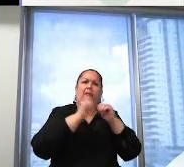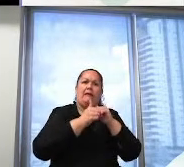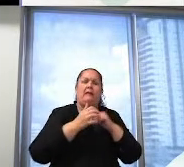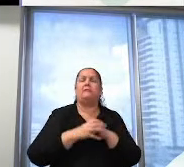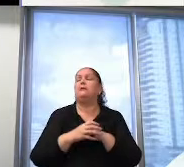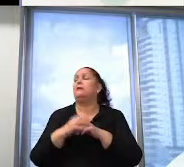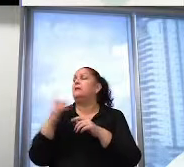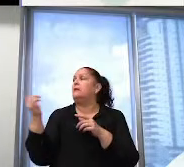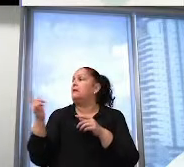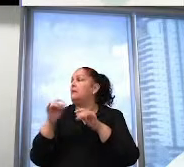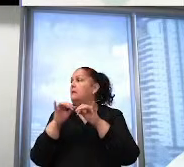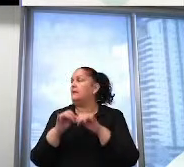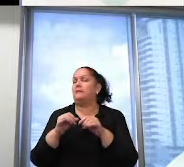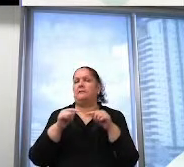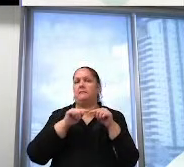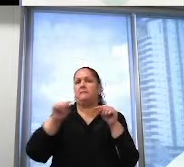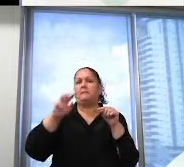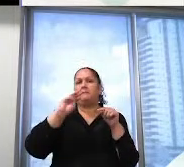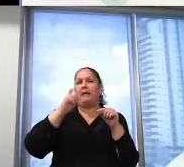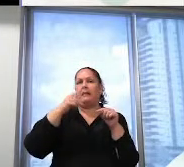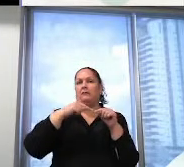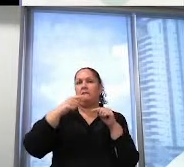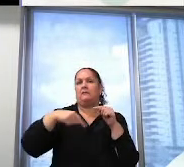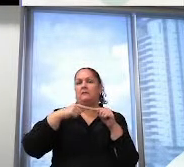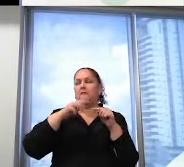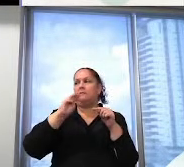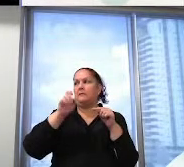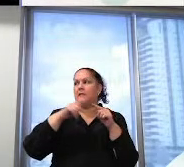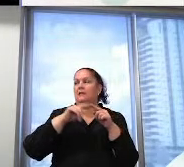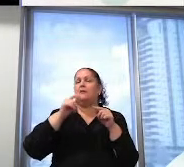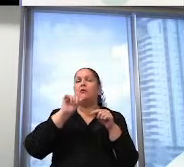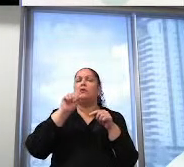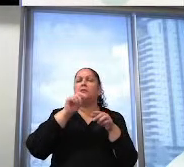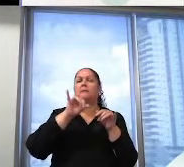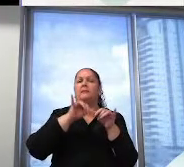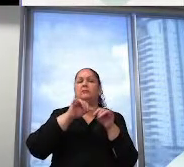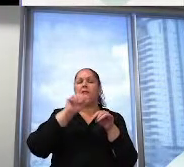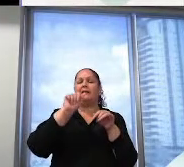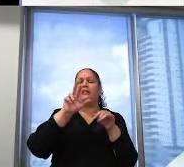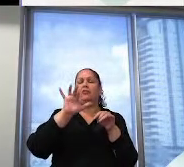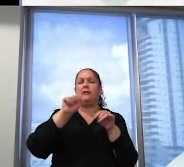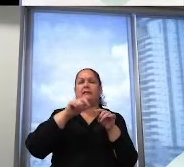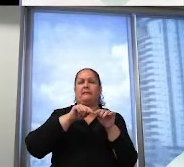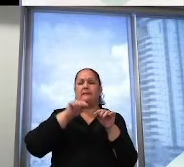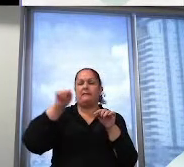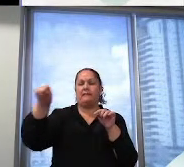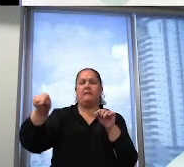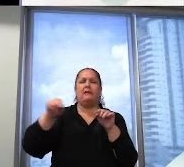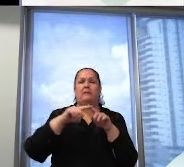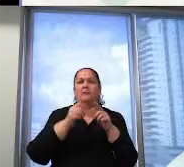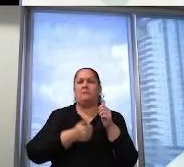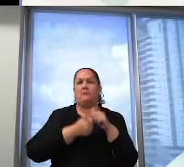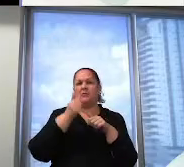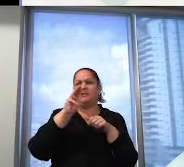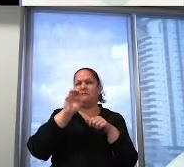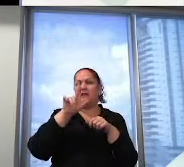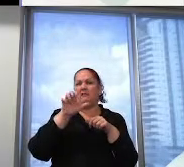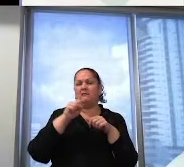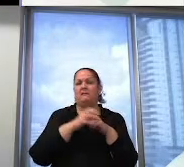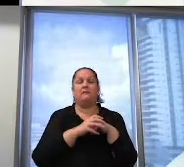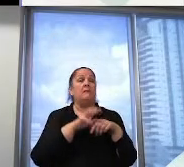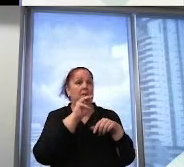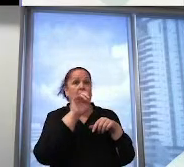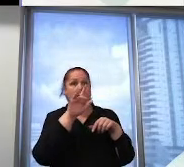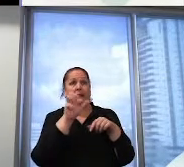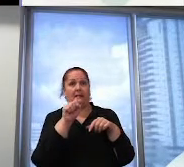It's the main measure is in miles, and we do measure acres as well. But the main measure that we do report on